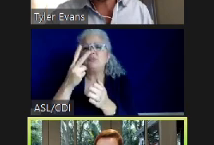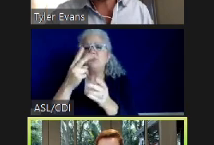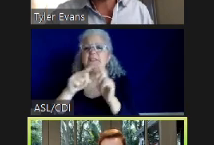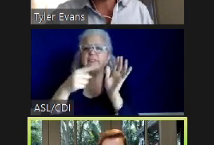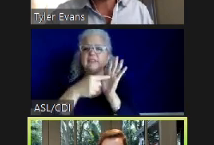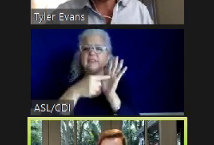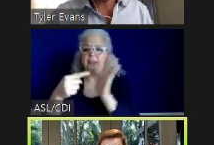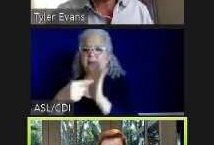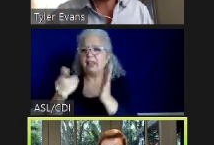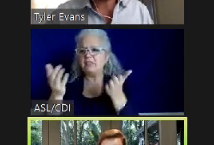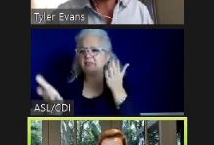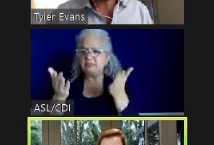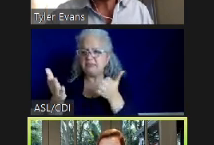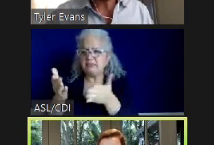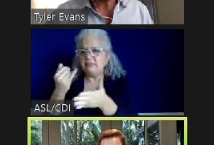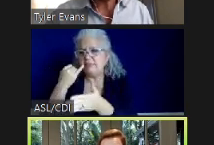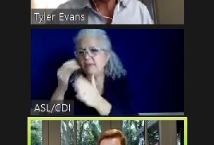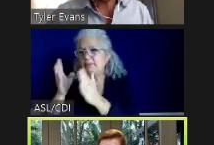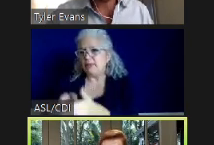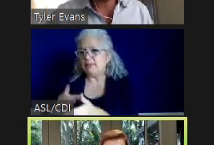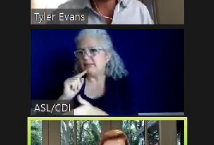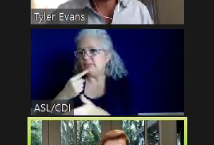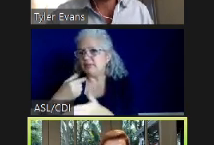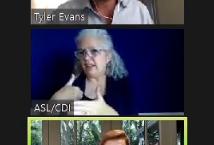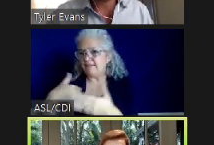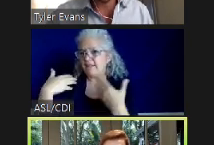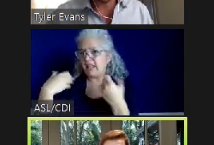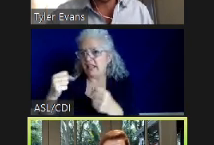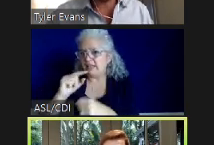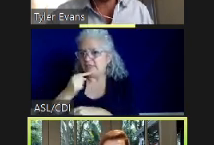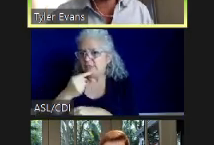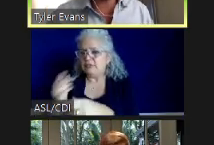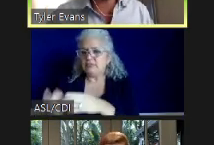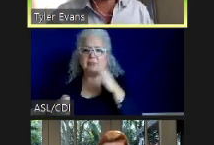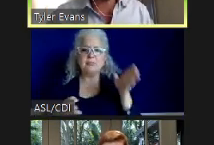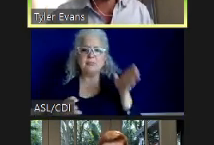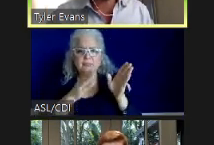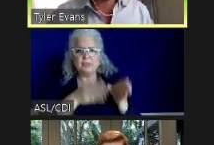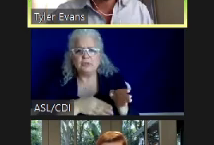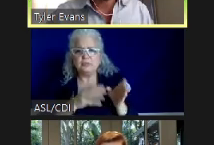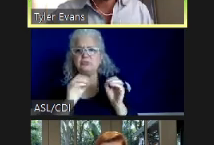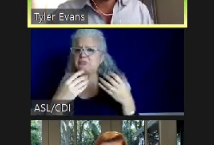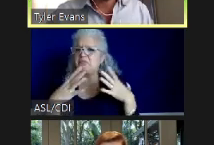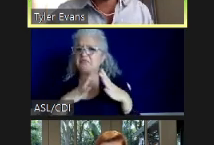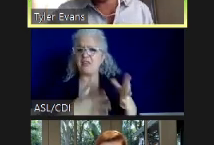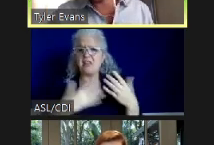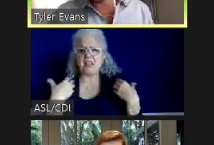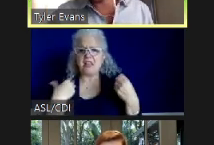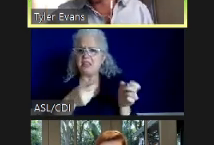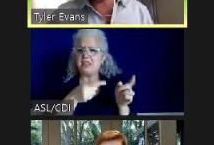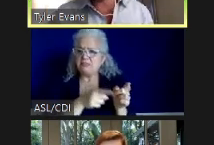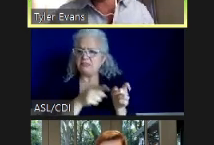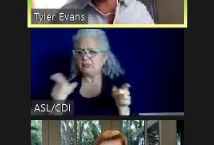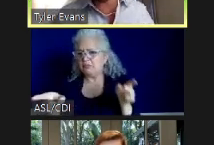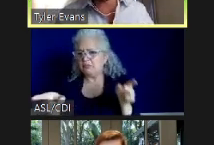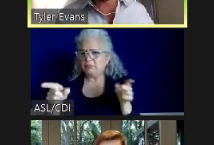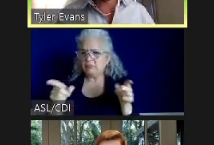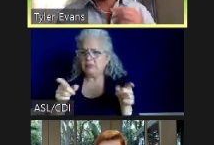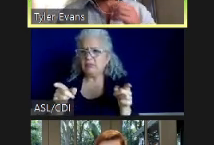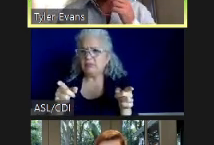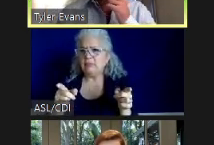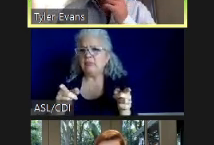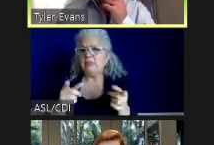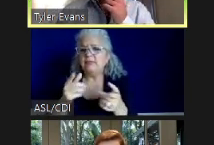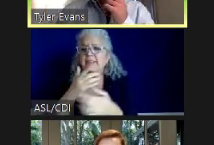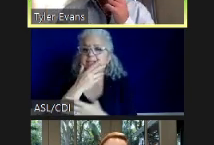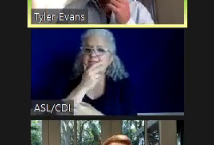significant issue that would be of concern versus one that's just healthy? Yeah. Yeah. I mean, there's a